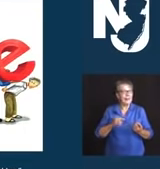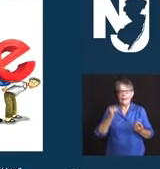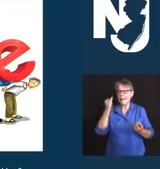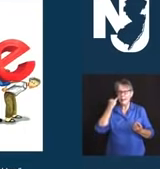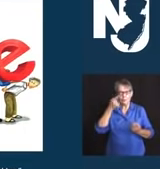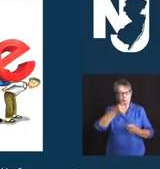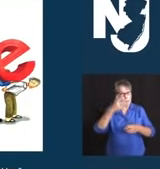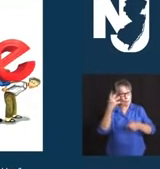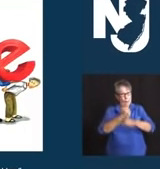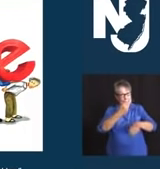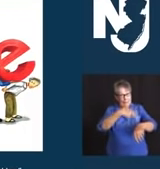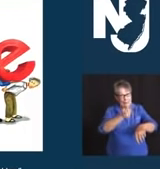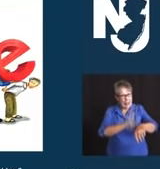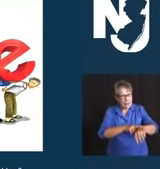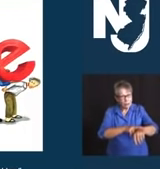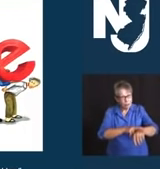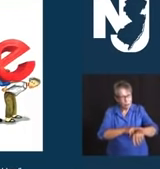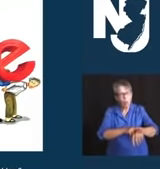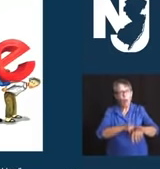beside us in that seat that Zakia's